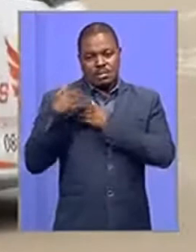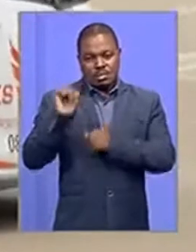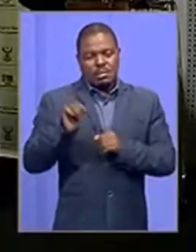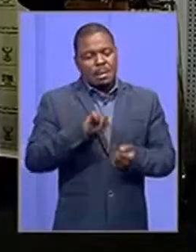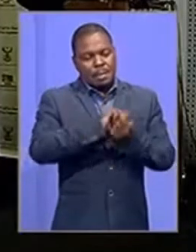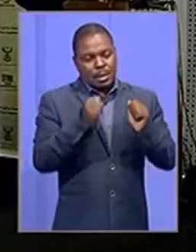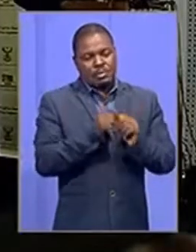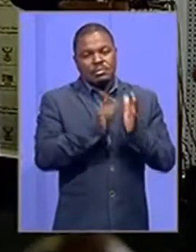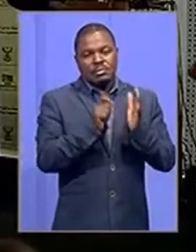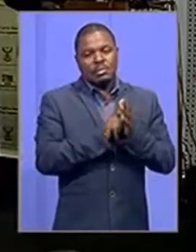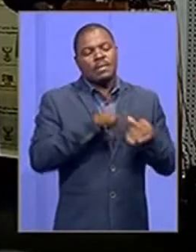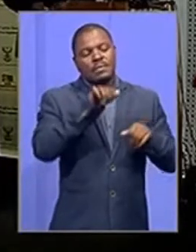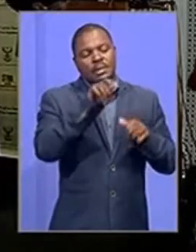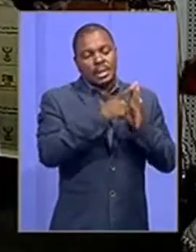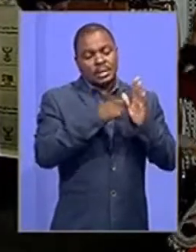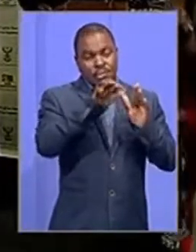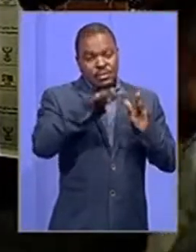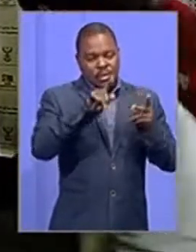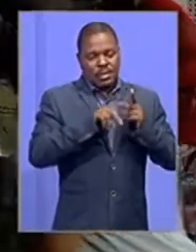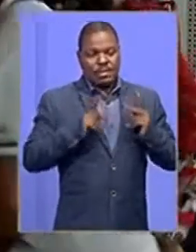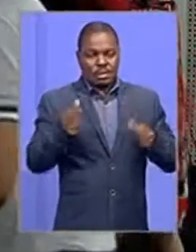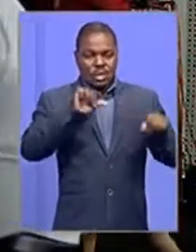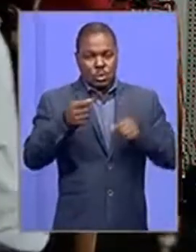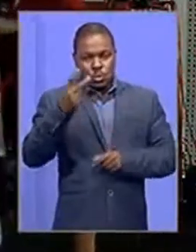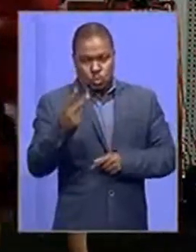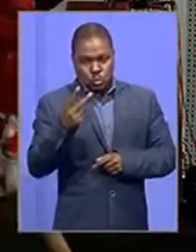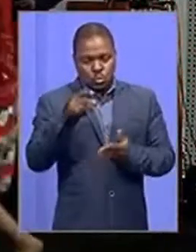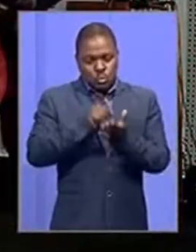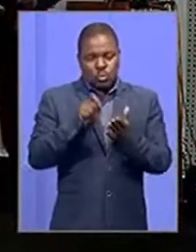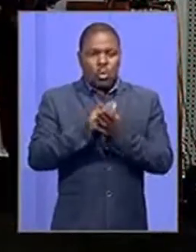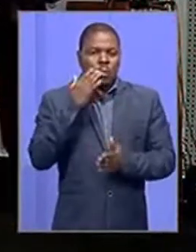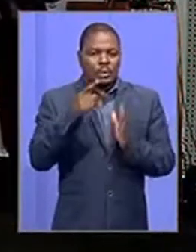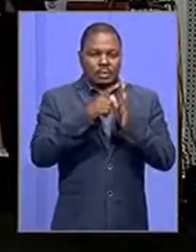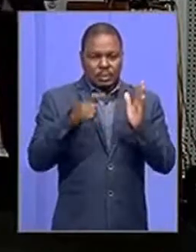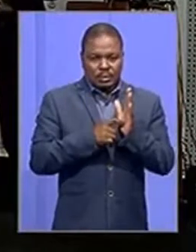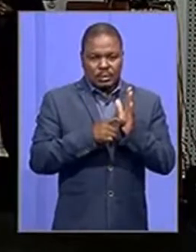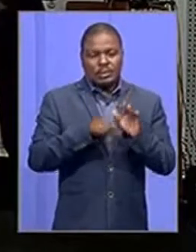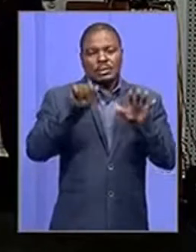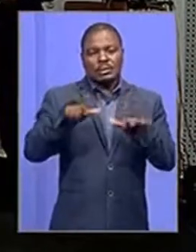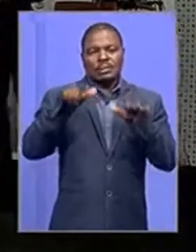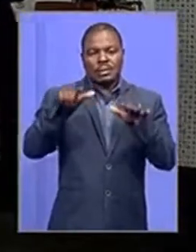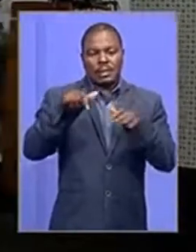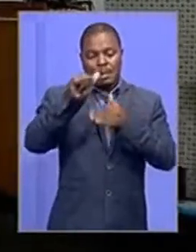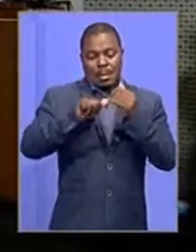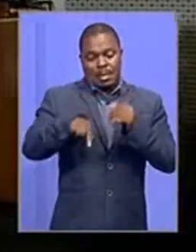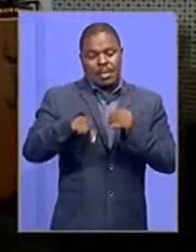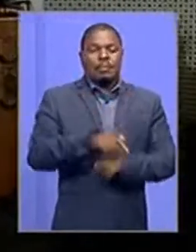ka la 15 ati physical science 2 yona e tla ngolwa ka la 17 kgweding ena.